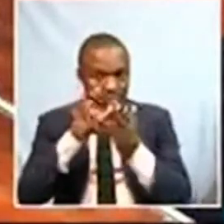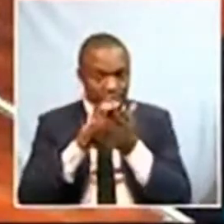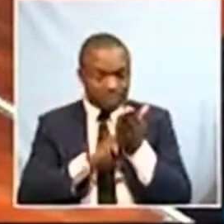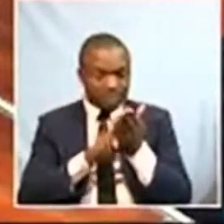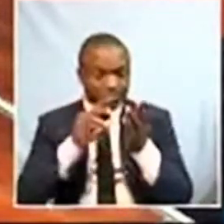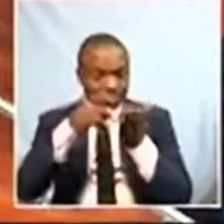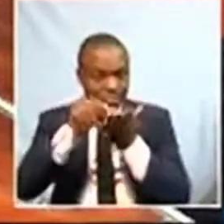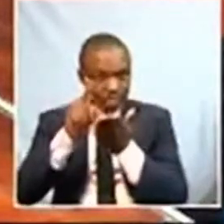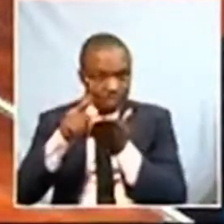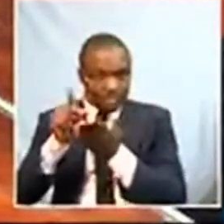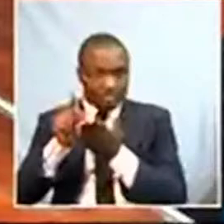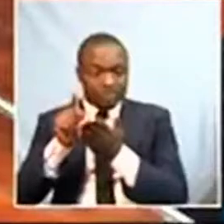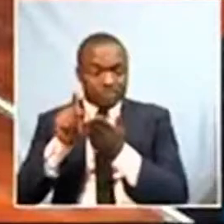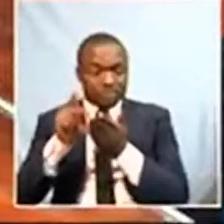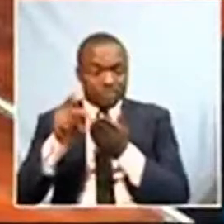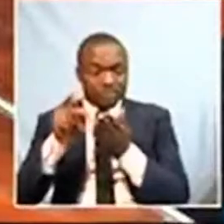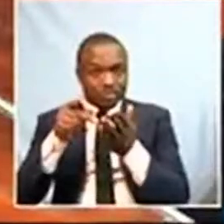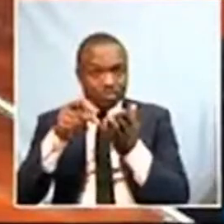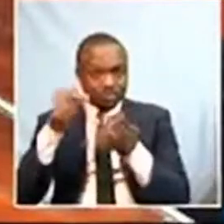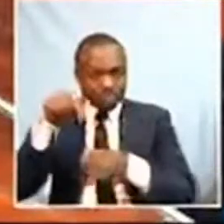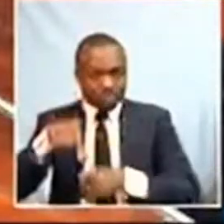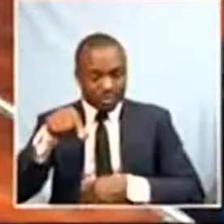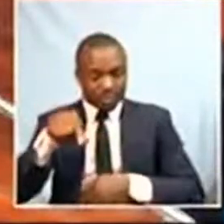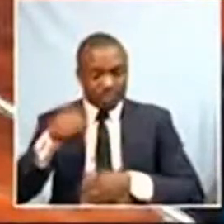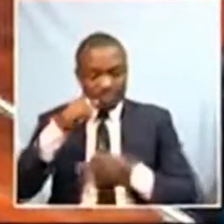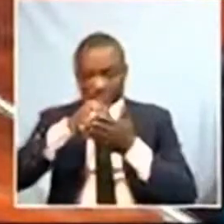making payment to eligible students.